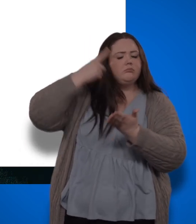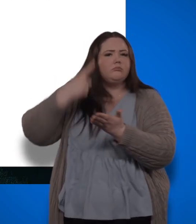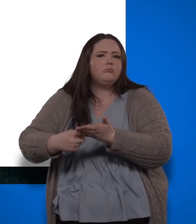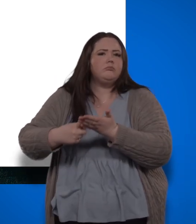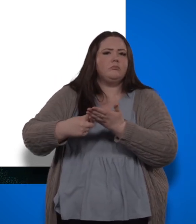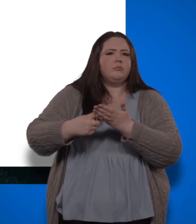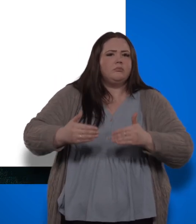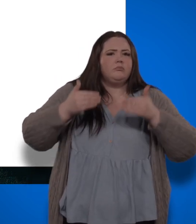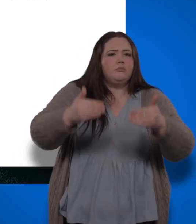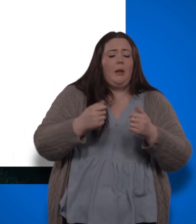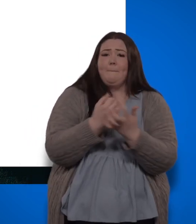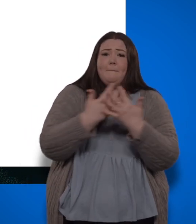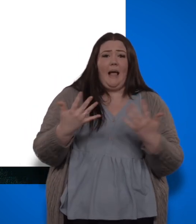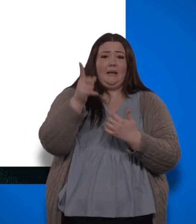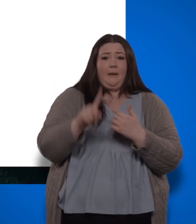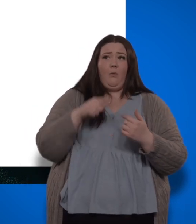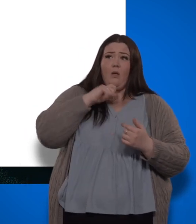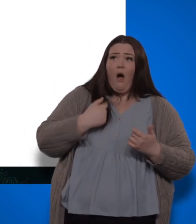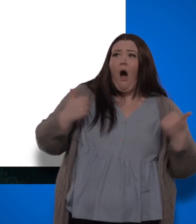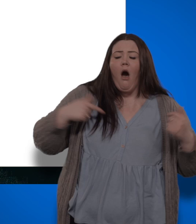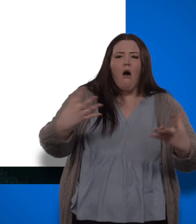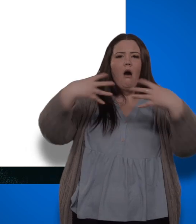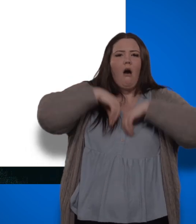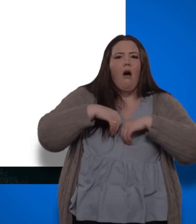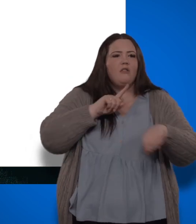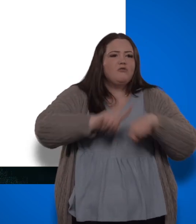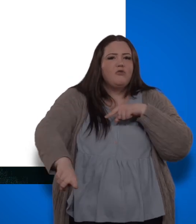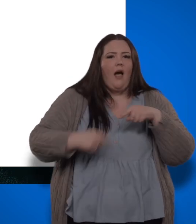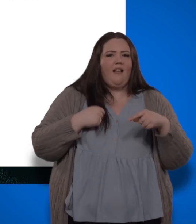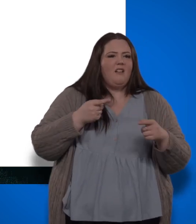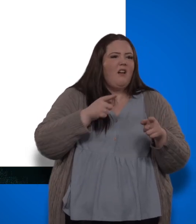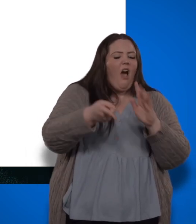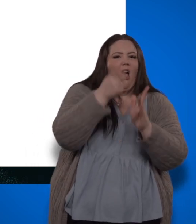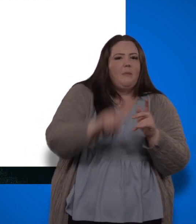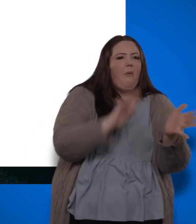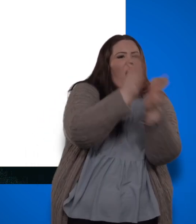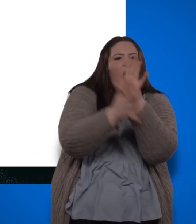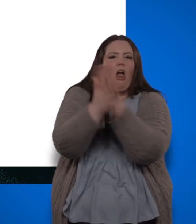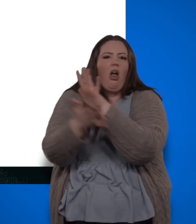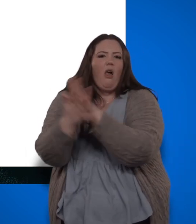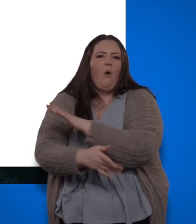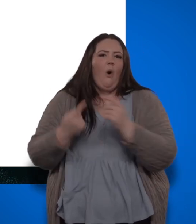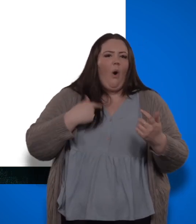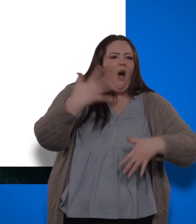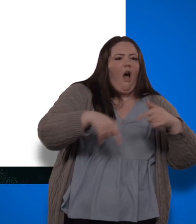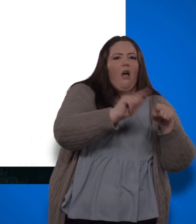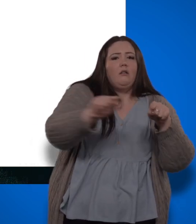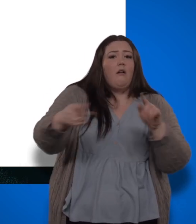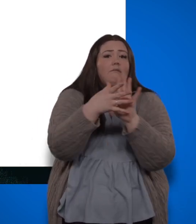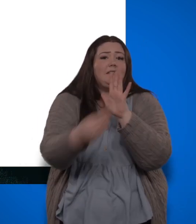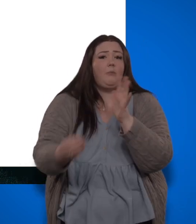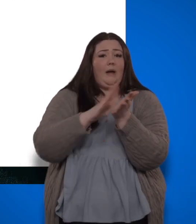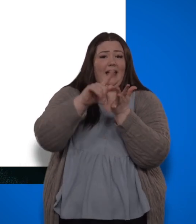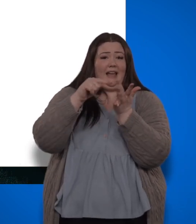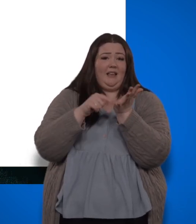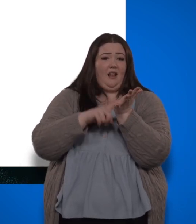harm and destroy and damage other people. What happens if we enhance Hitler? So therefore, it has been seriously proposed we're going to learn to have